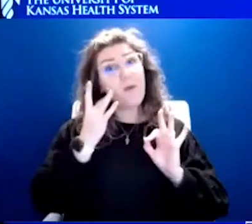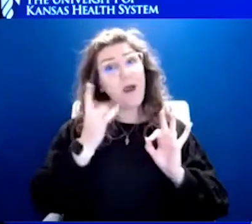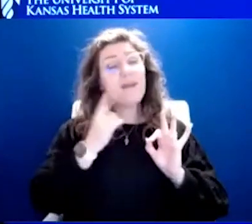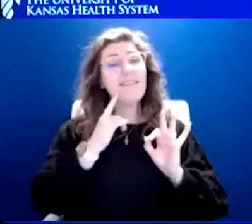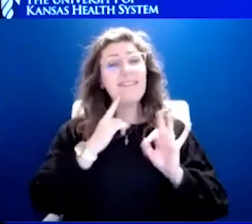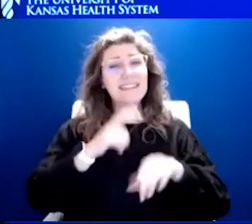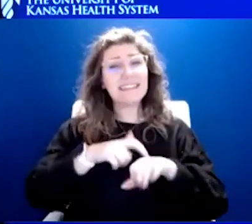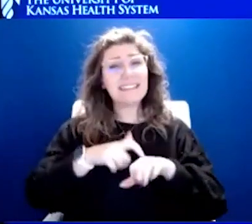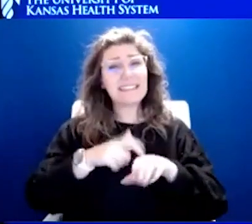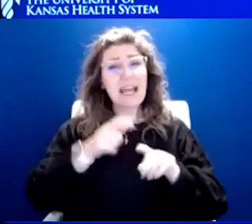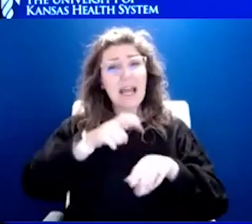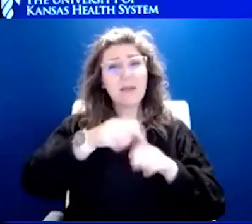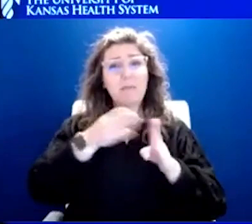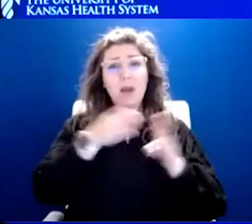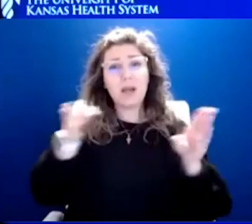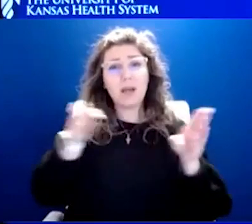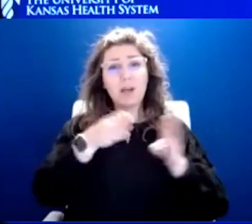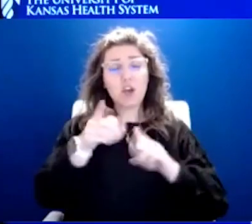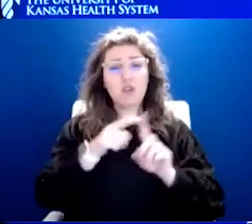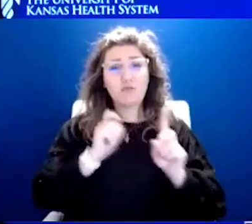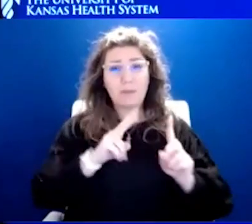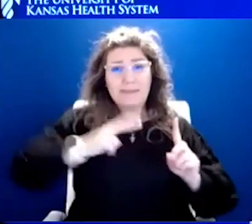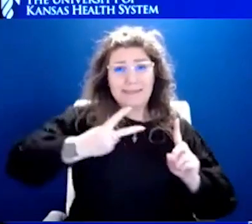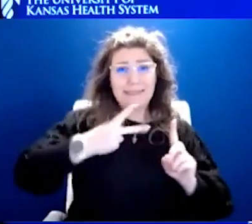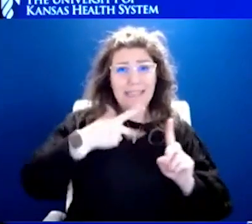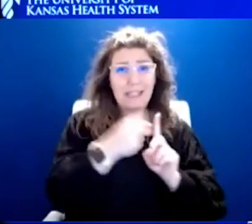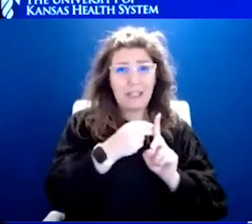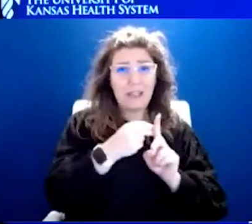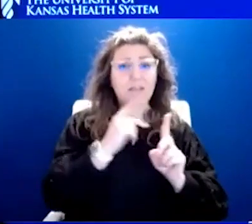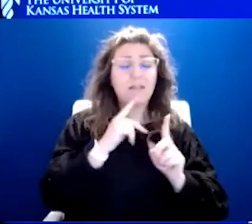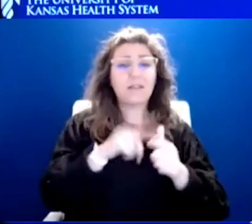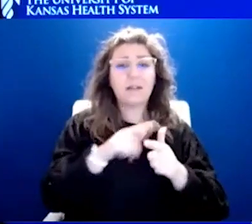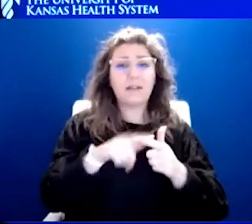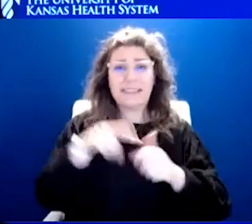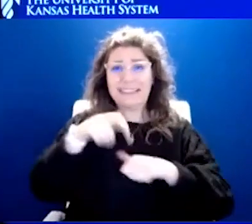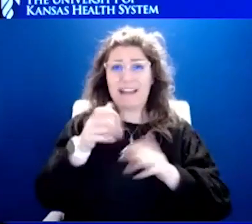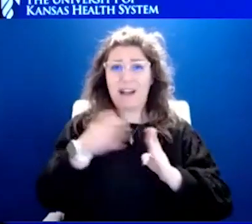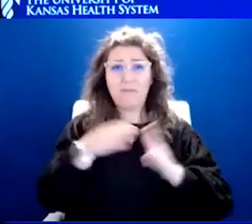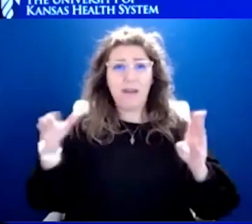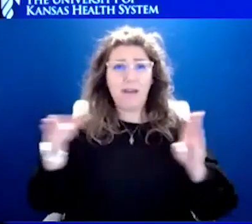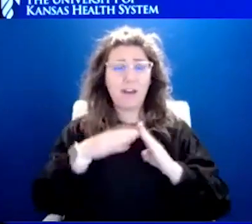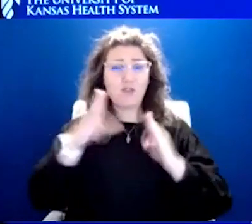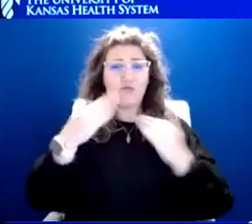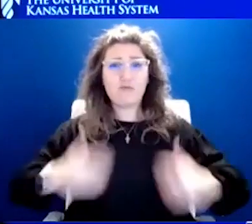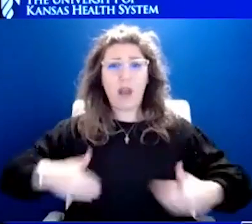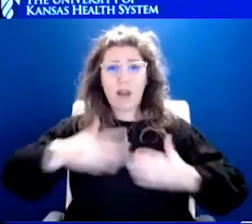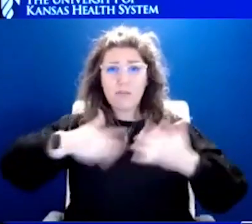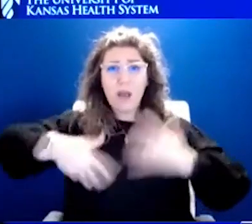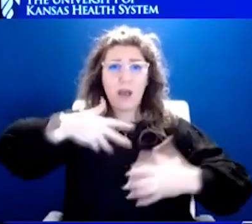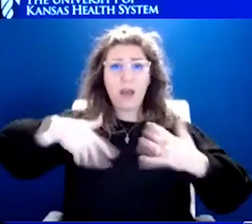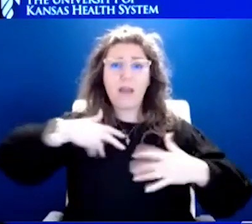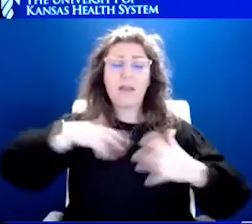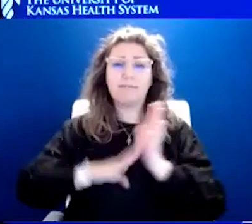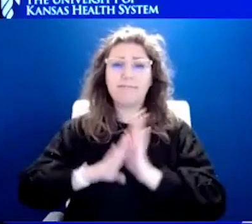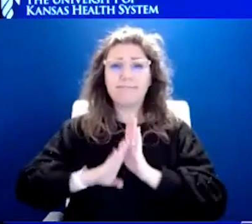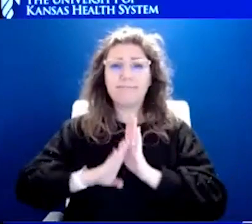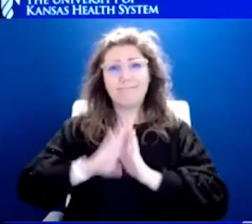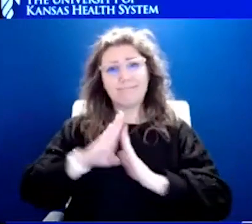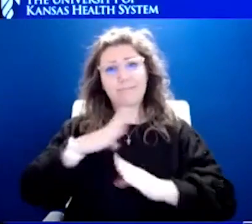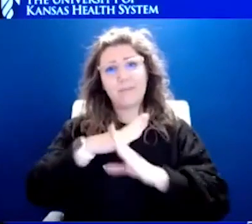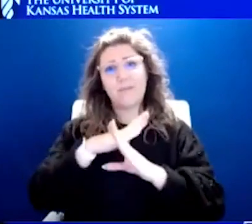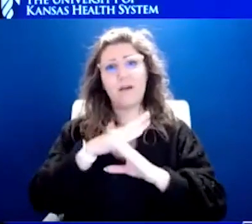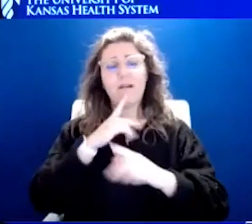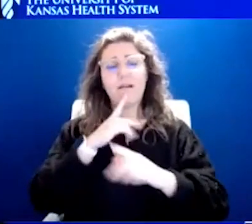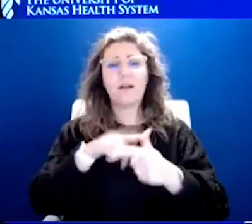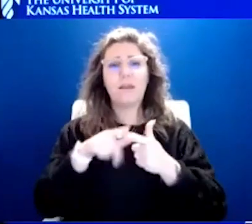are from that second dose, which within that time really allows for that immune system to further develop. And then that